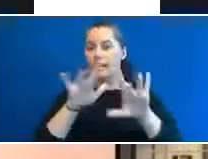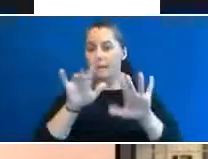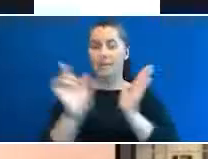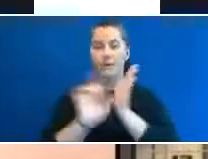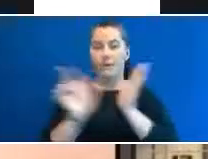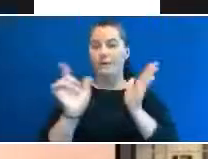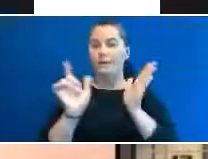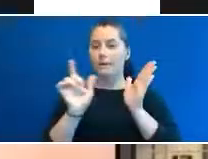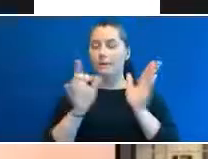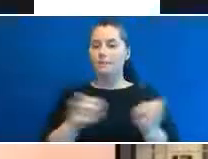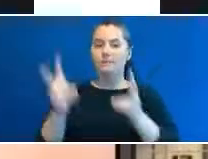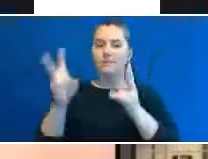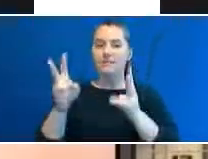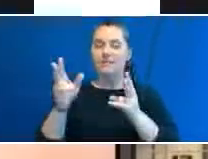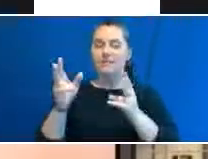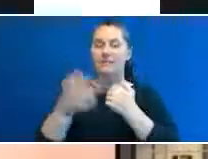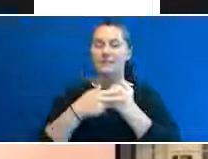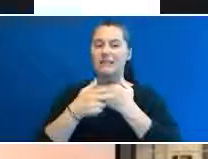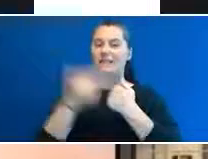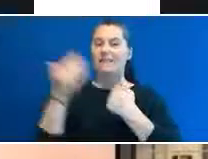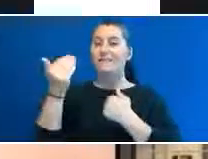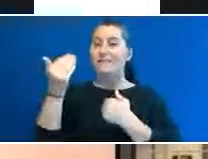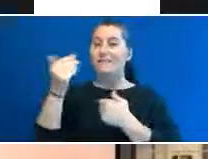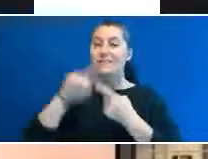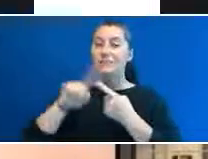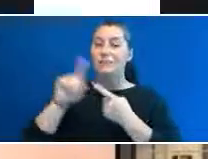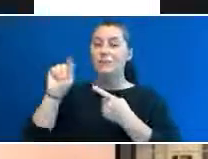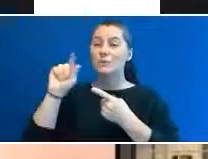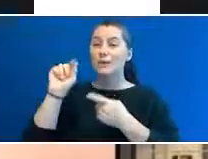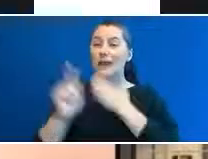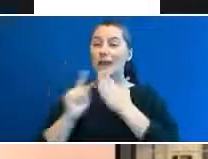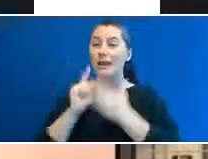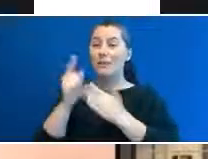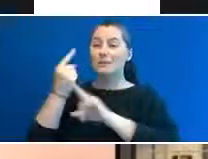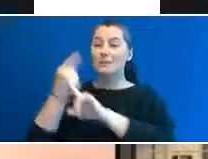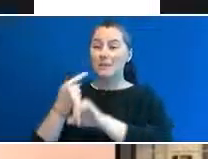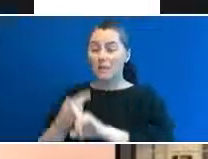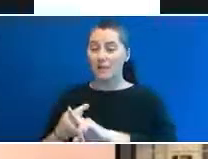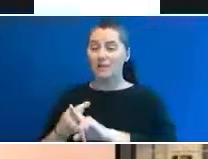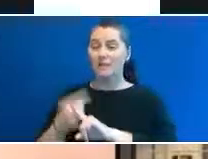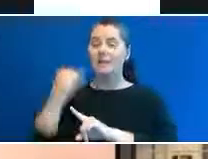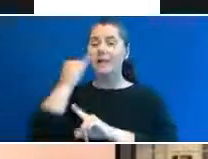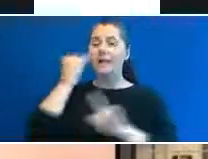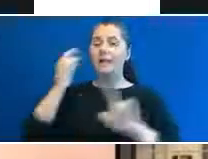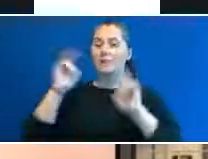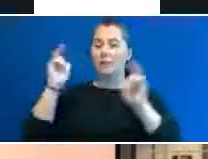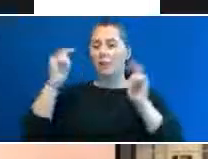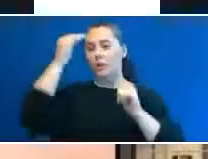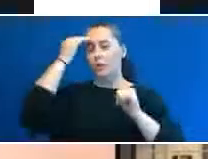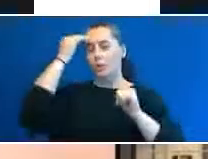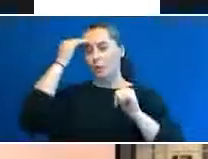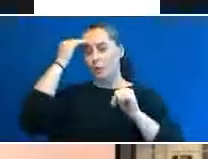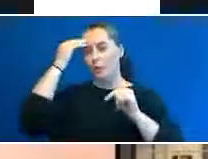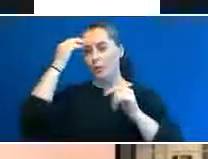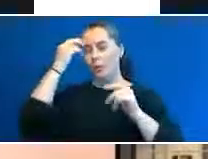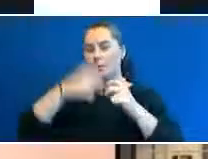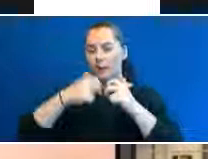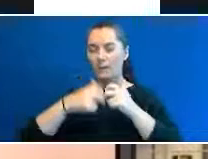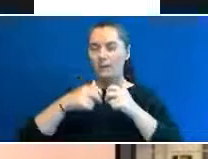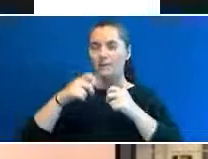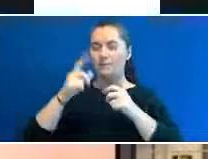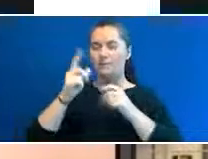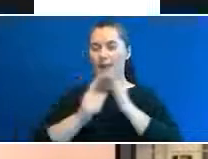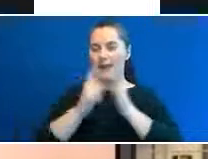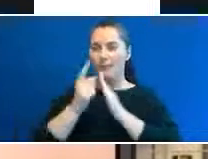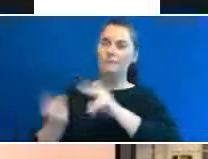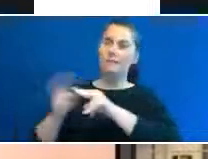save anywhere between 15 to 20 hours a month. If they're larger, you just know the exponential problem. Those hours go up and